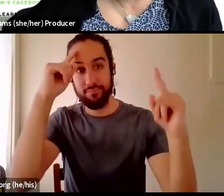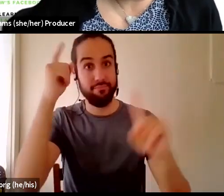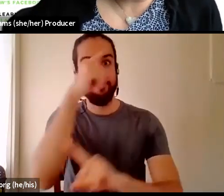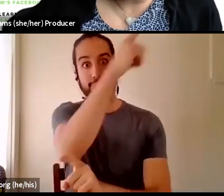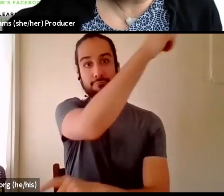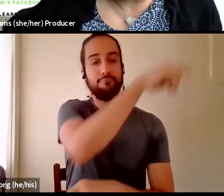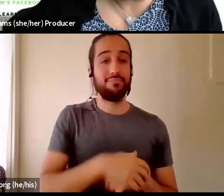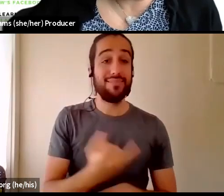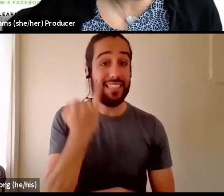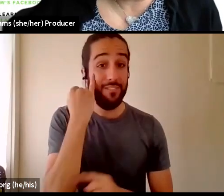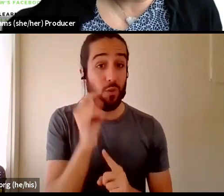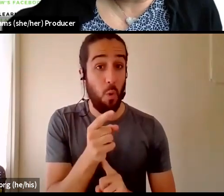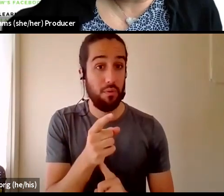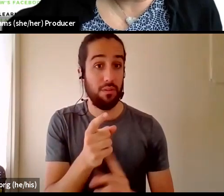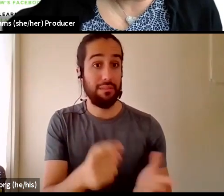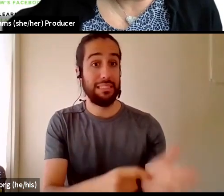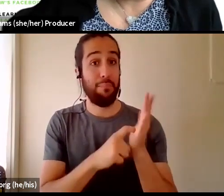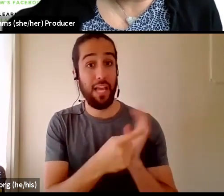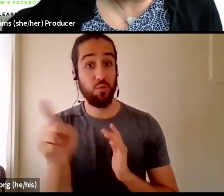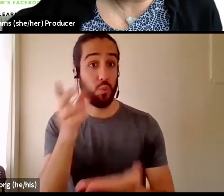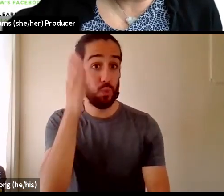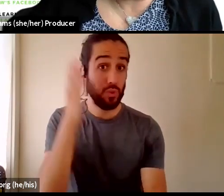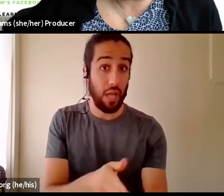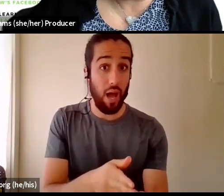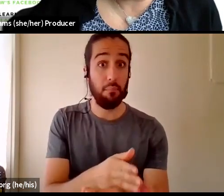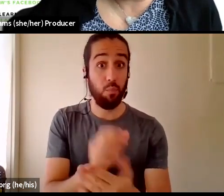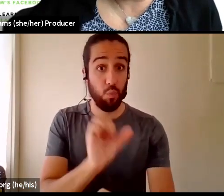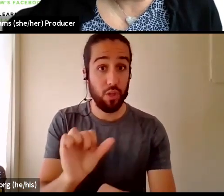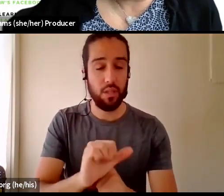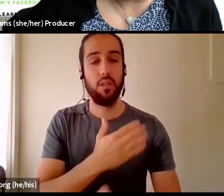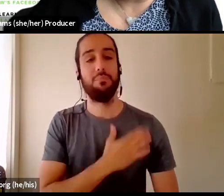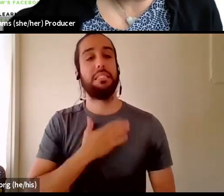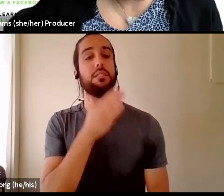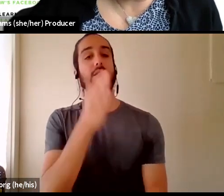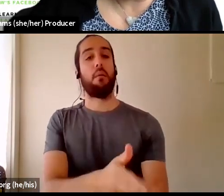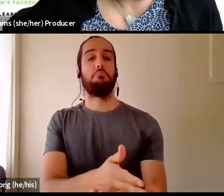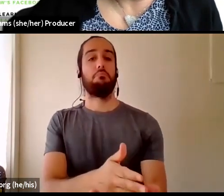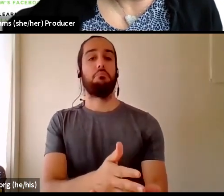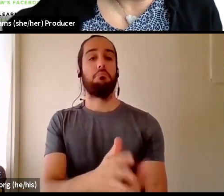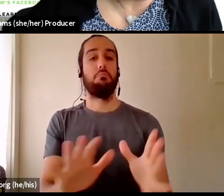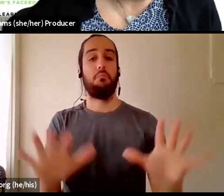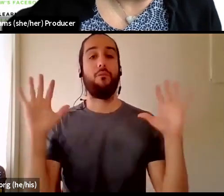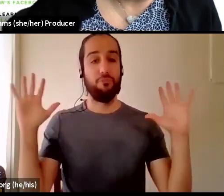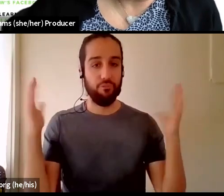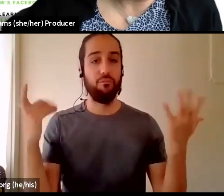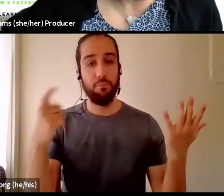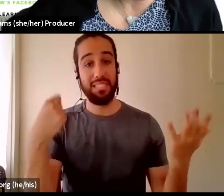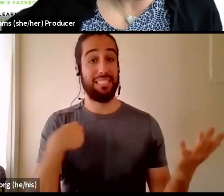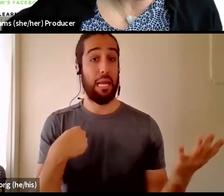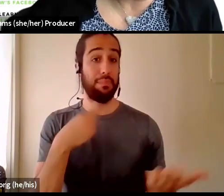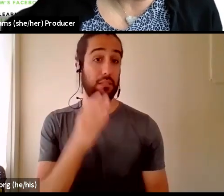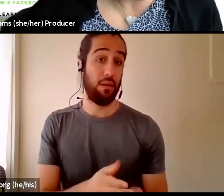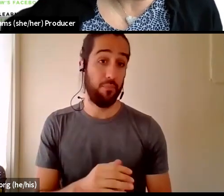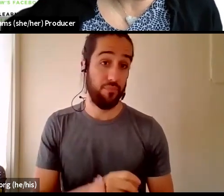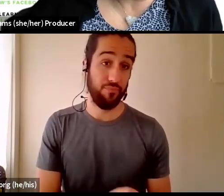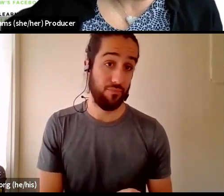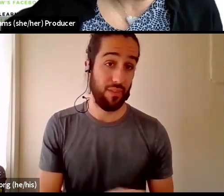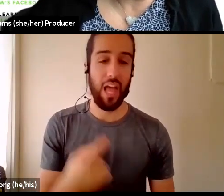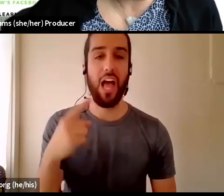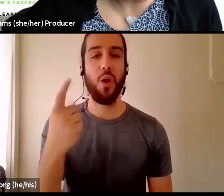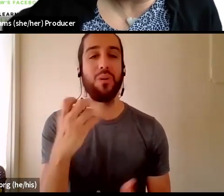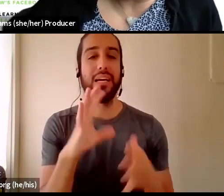demands for you to stop, please stop, because I'm stopping. Yeah. Right. I just want to